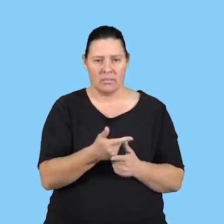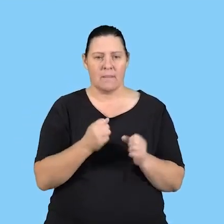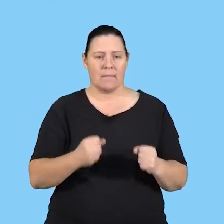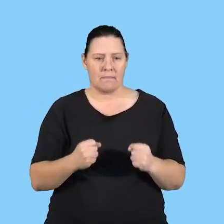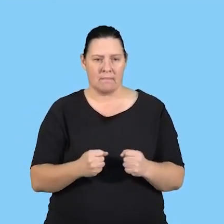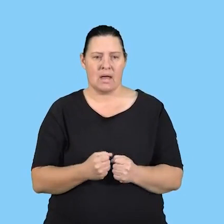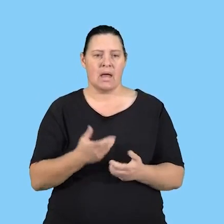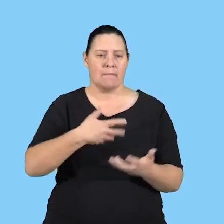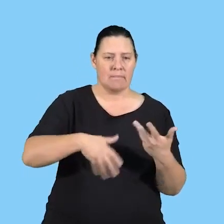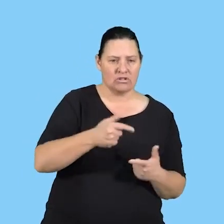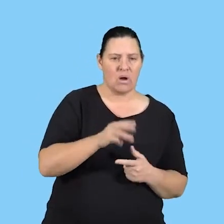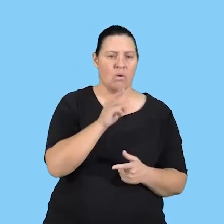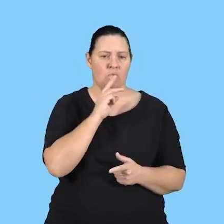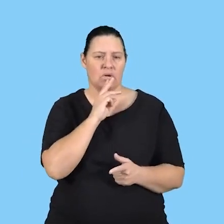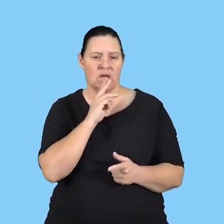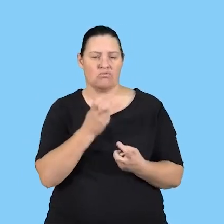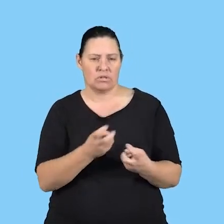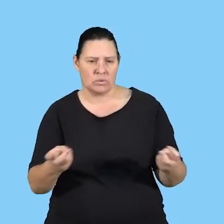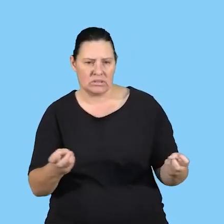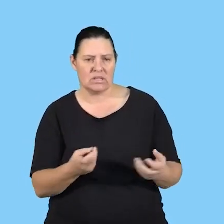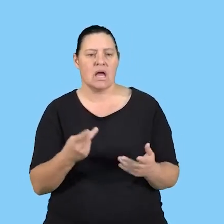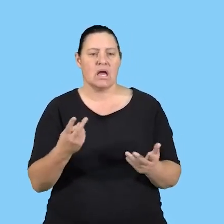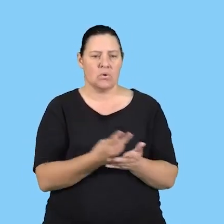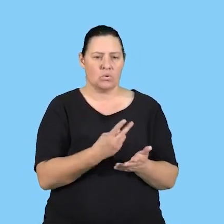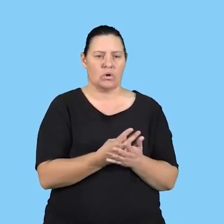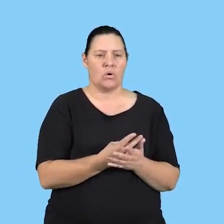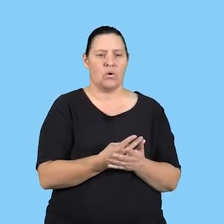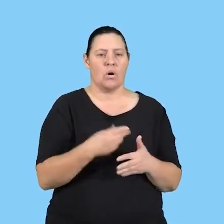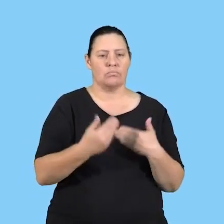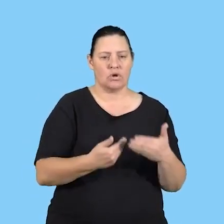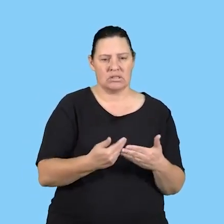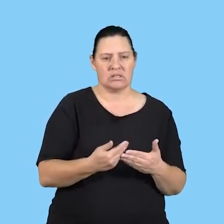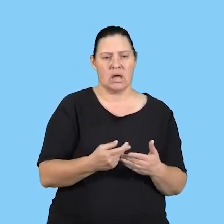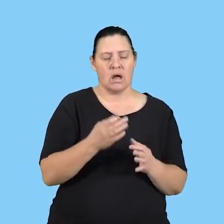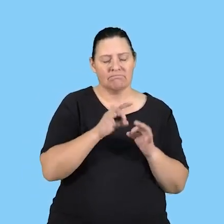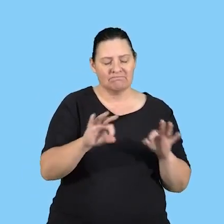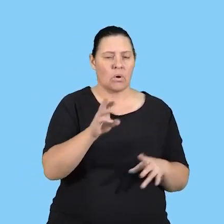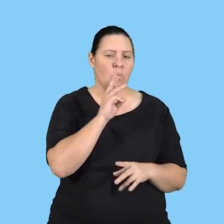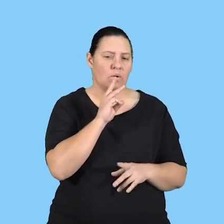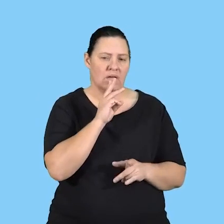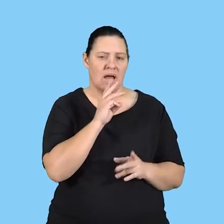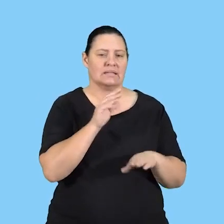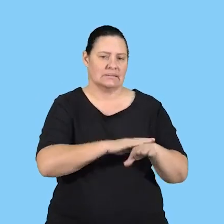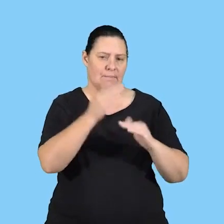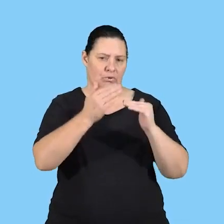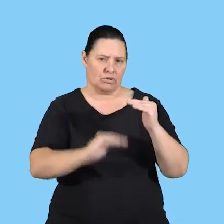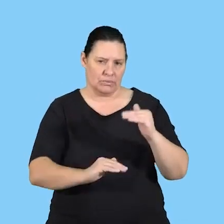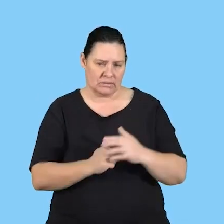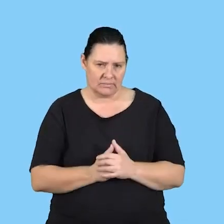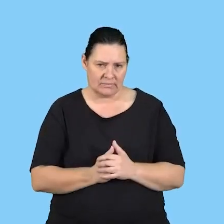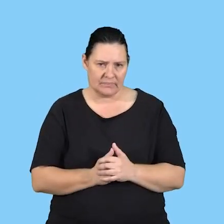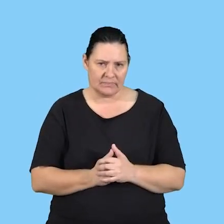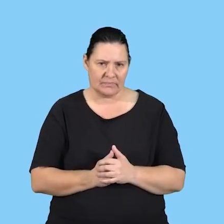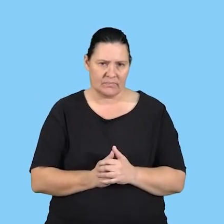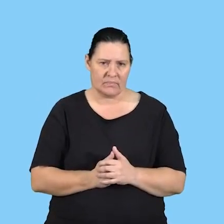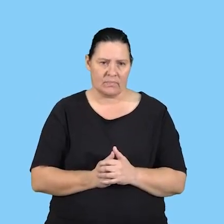water resources reduced time, and also reduced time for processes to purify water. Now let me go